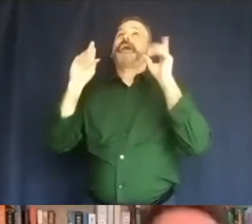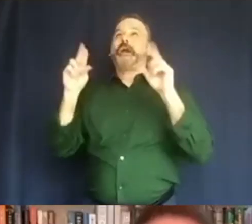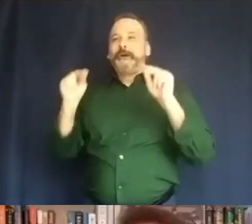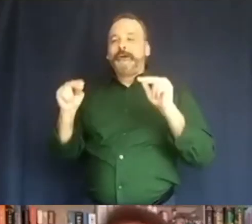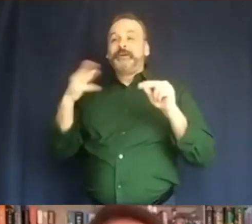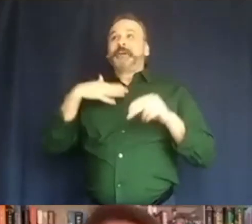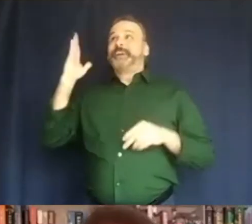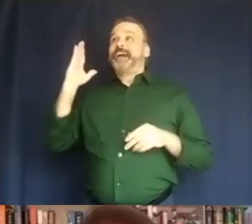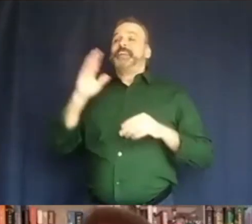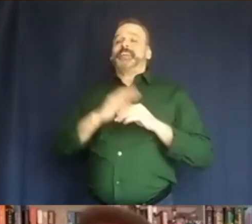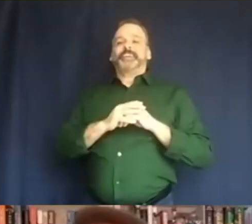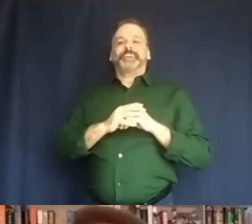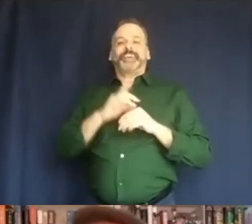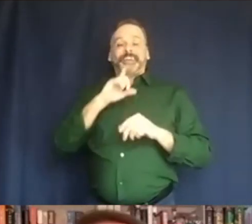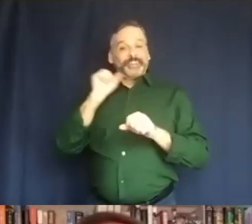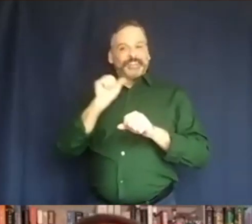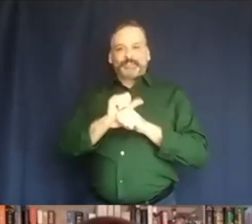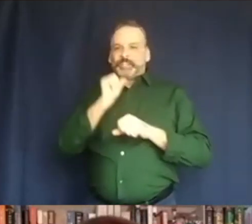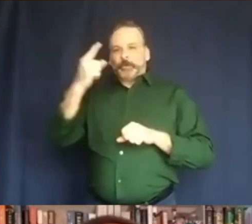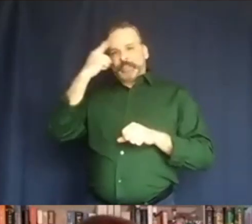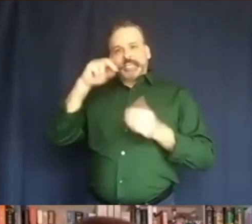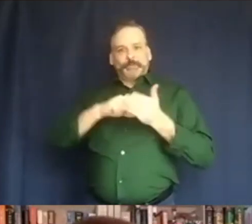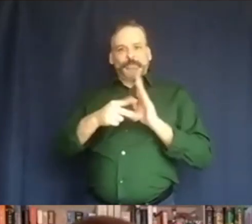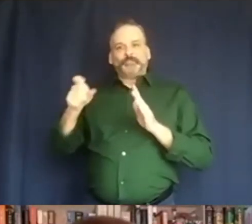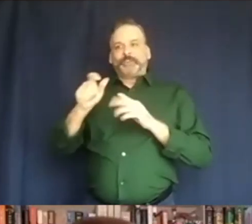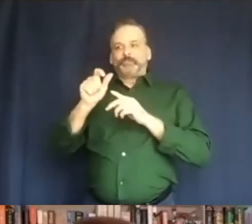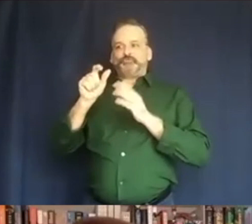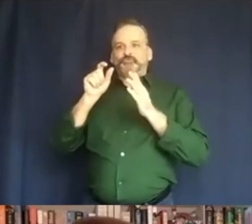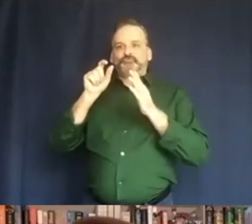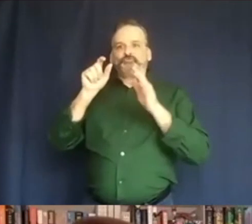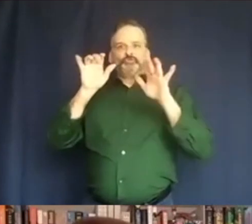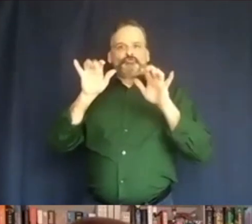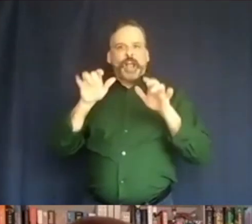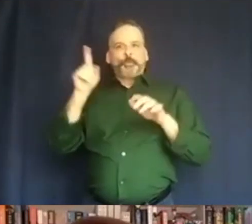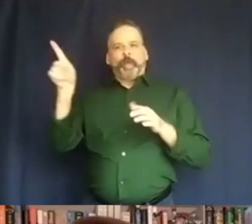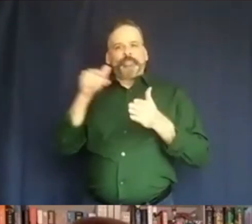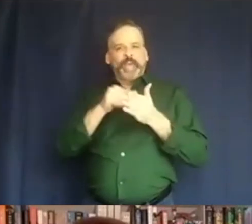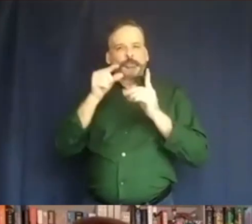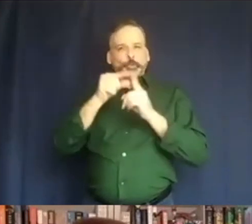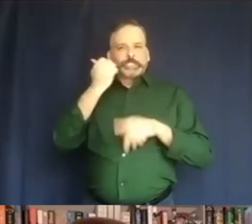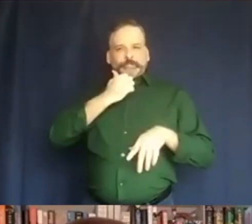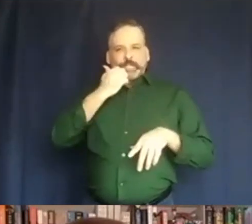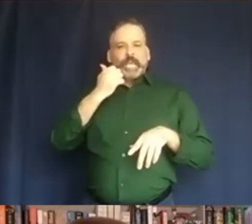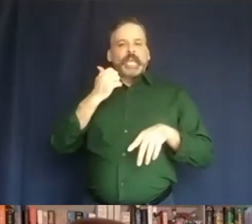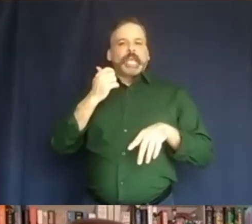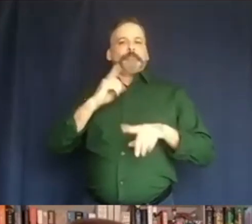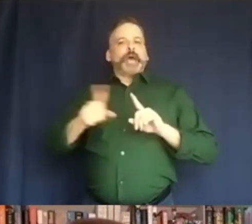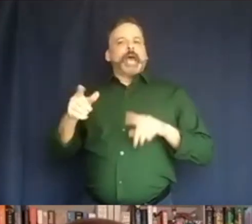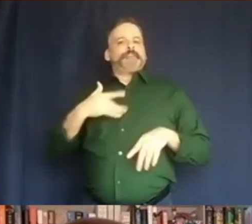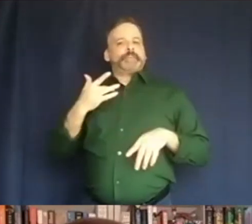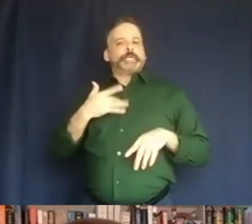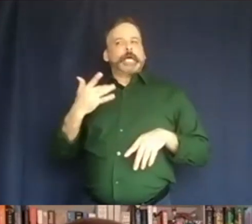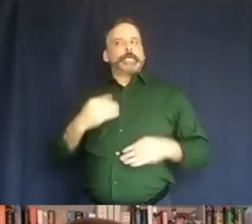oh my God. And I definitely don't think that means you have to like write 1,000 words a day or anything like that, but I feel like it made me